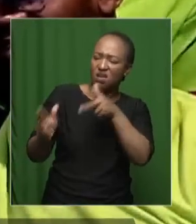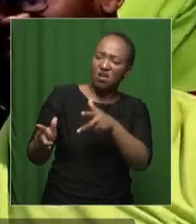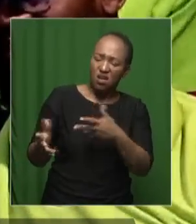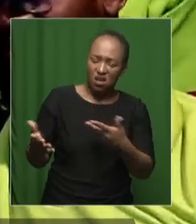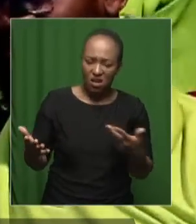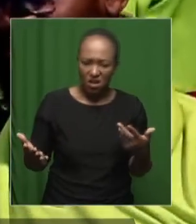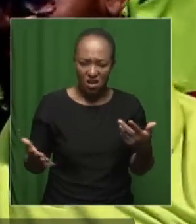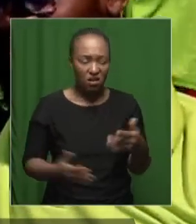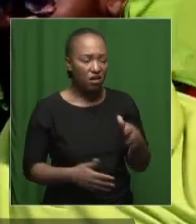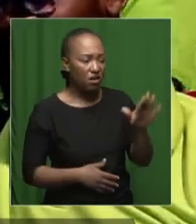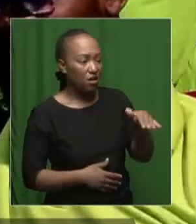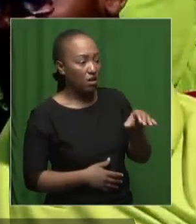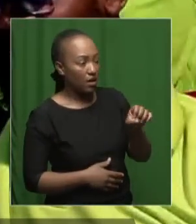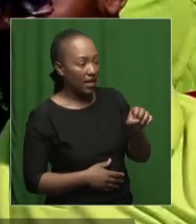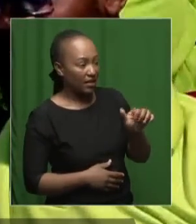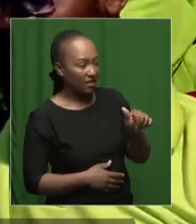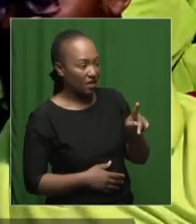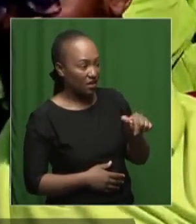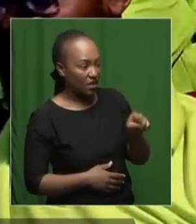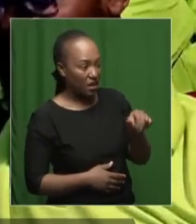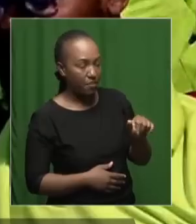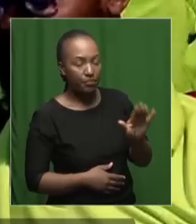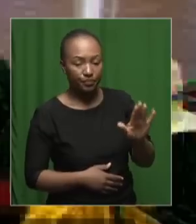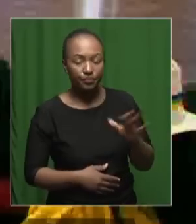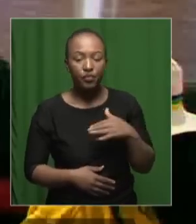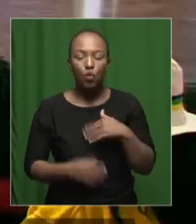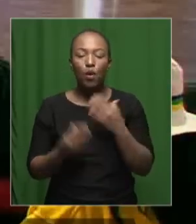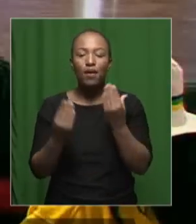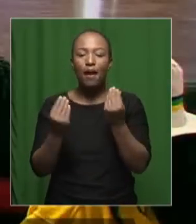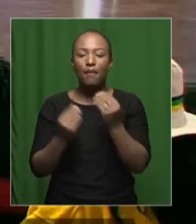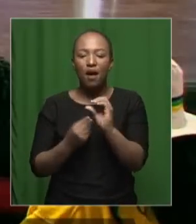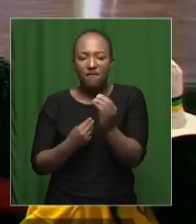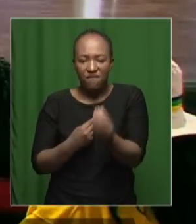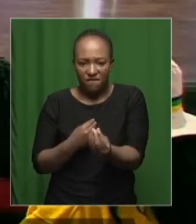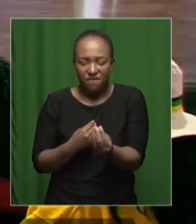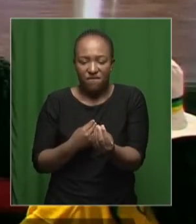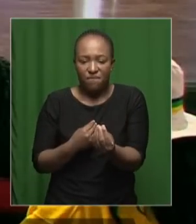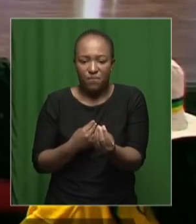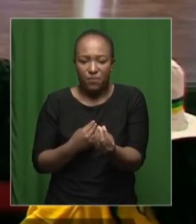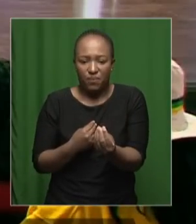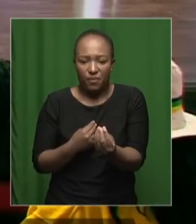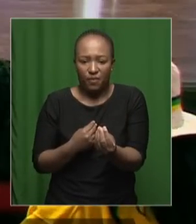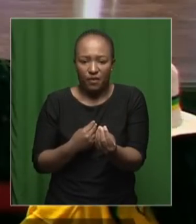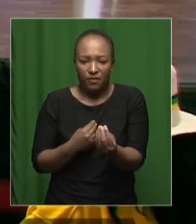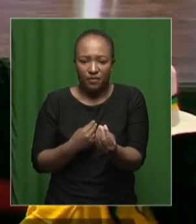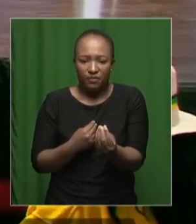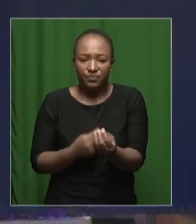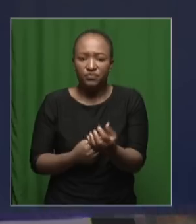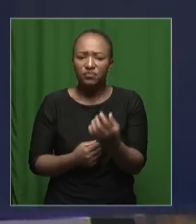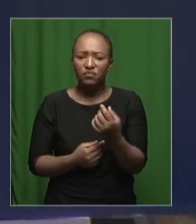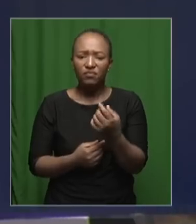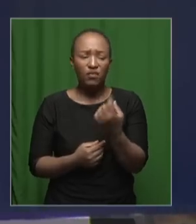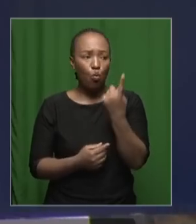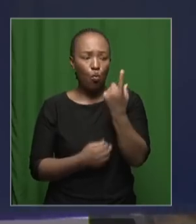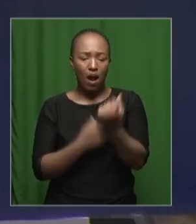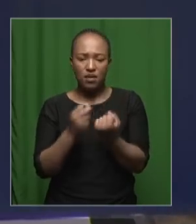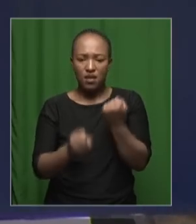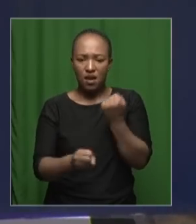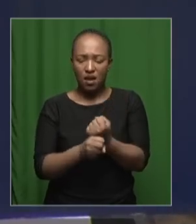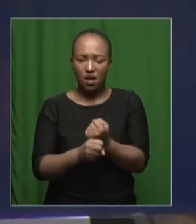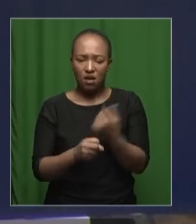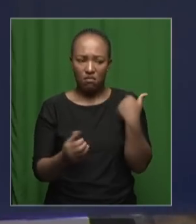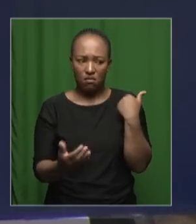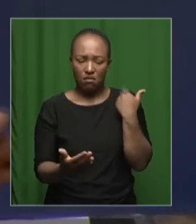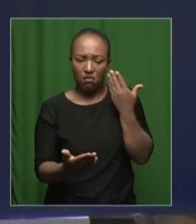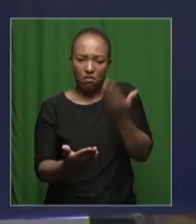And Sakina, we've got figures. We've got figures. Just in 1 year of being